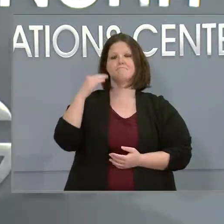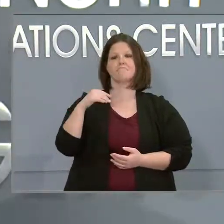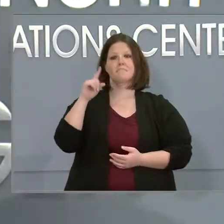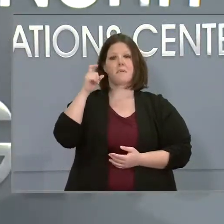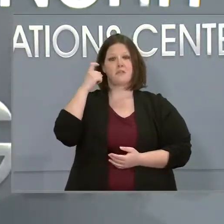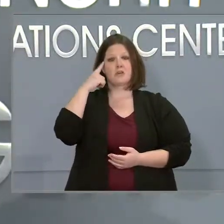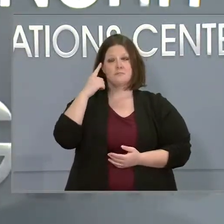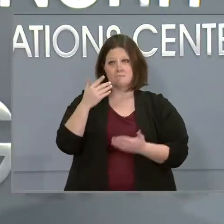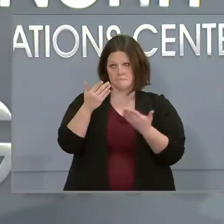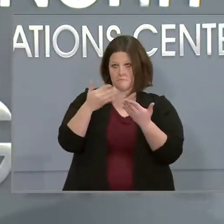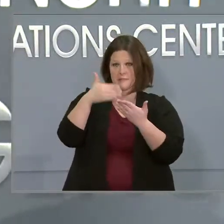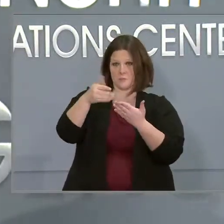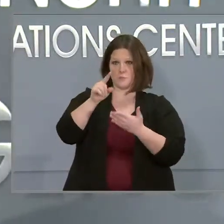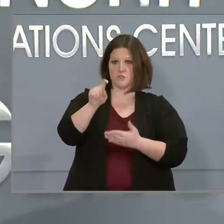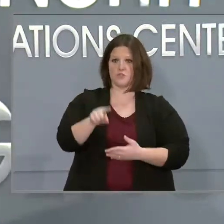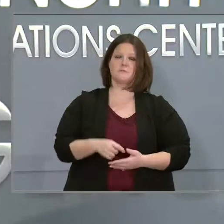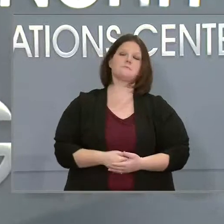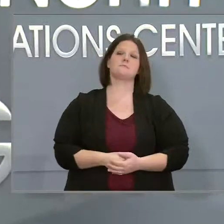Next question.